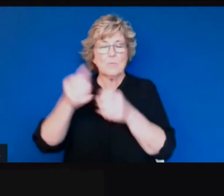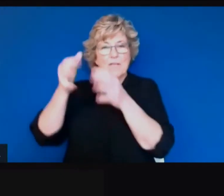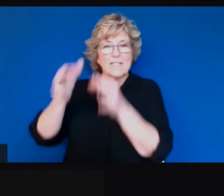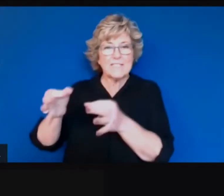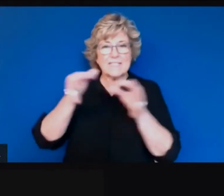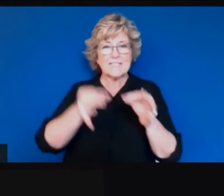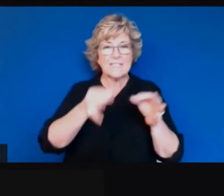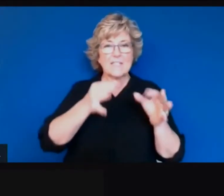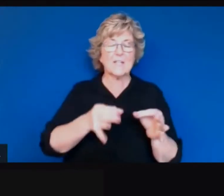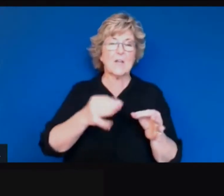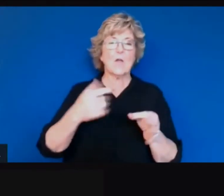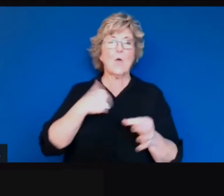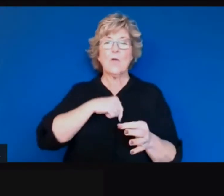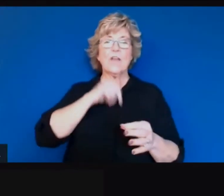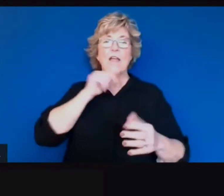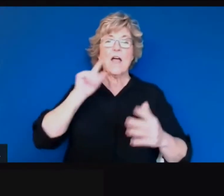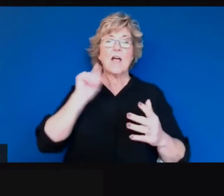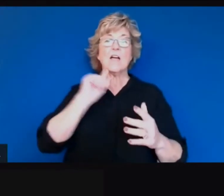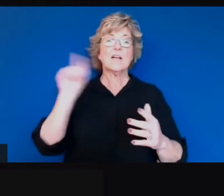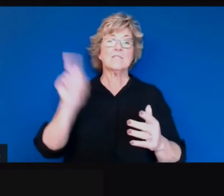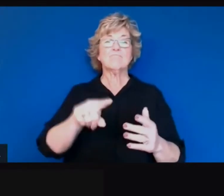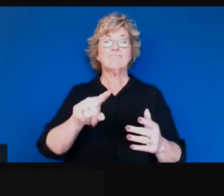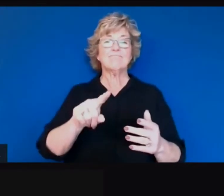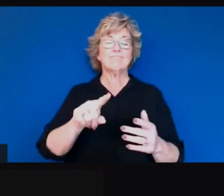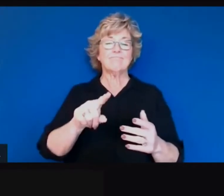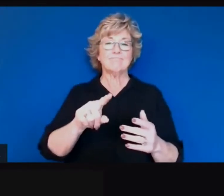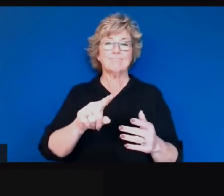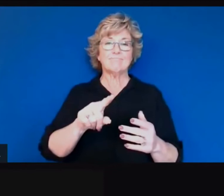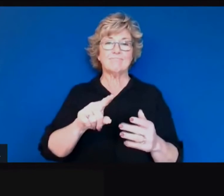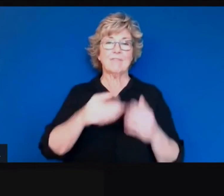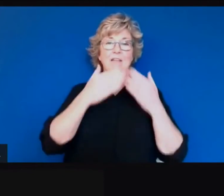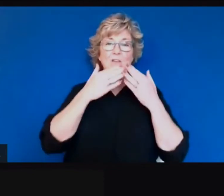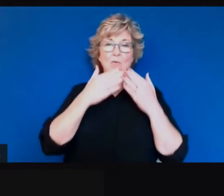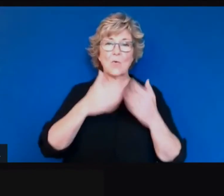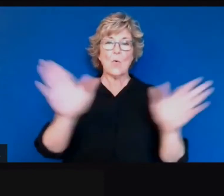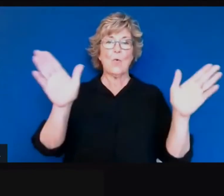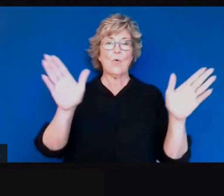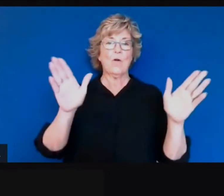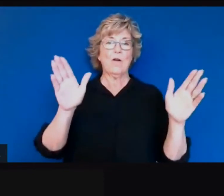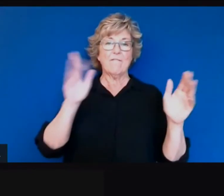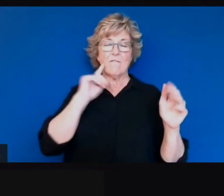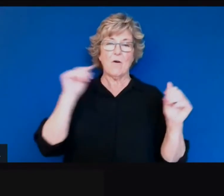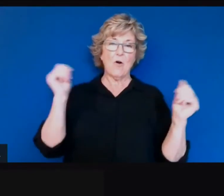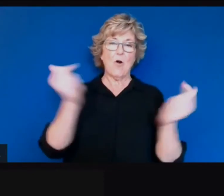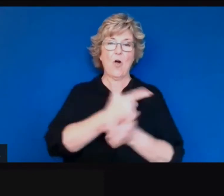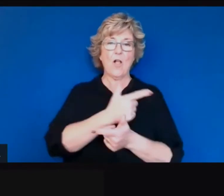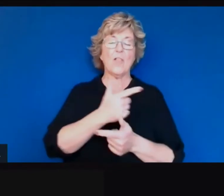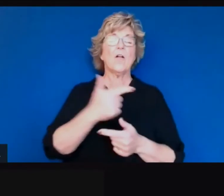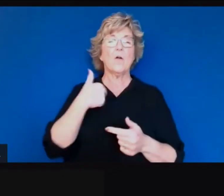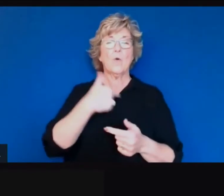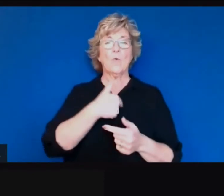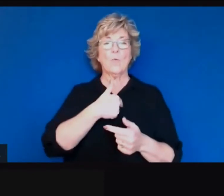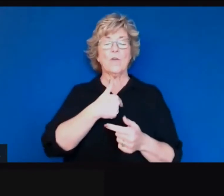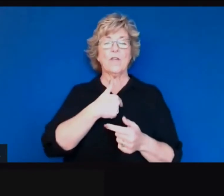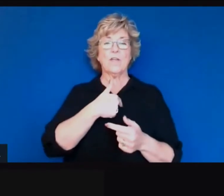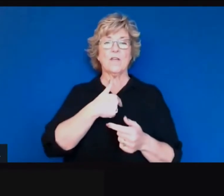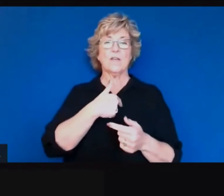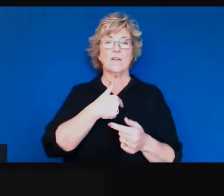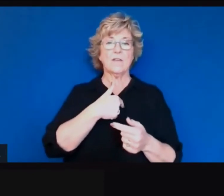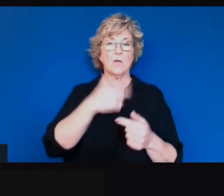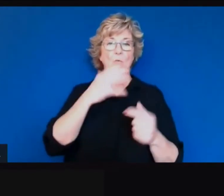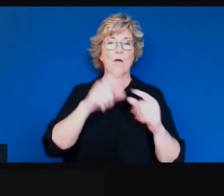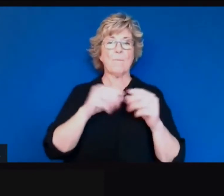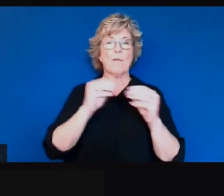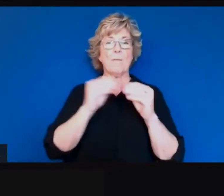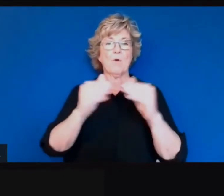calls. So we're not prescribing in total nuanced terms, but we are, in terms of broad